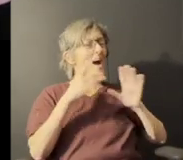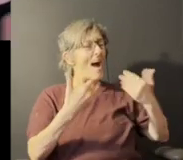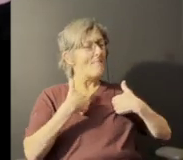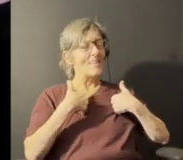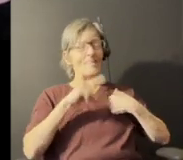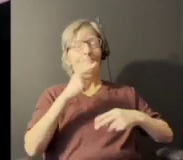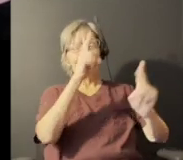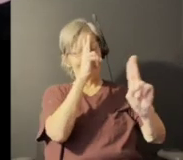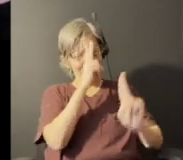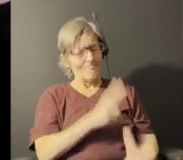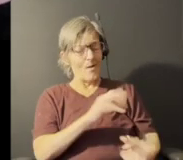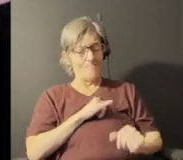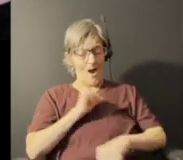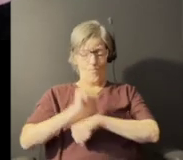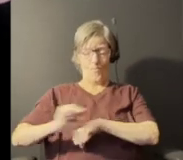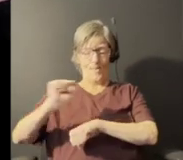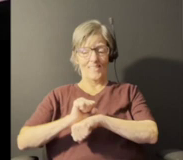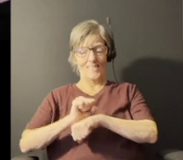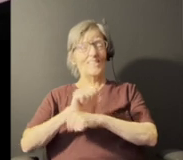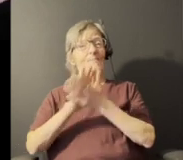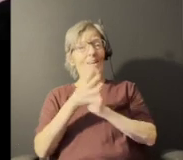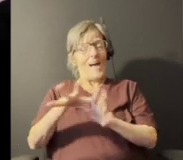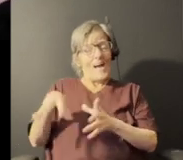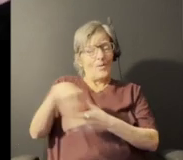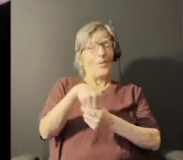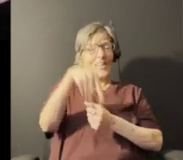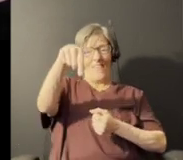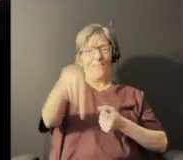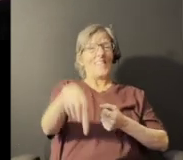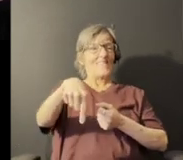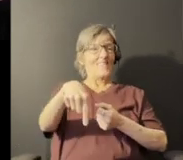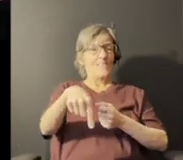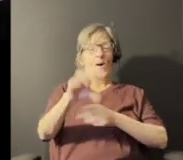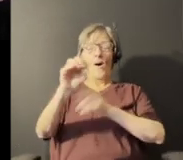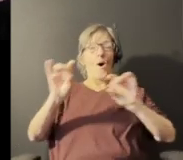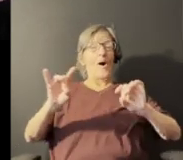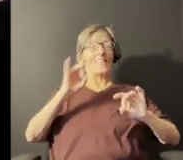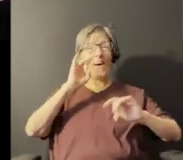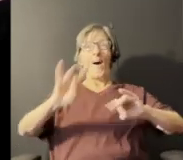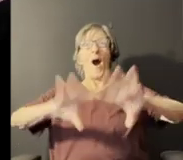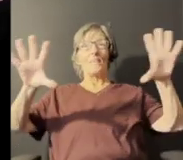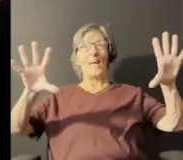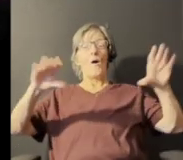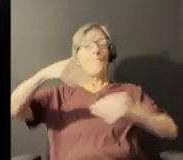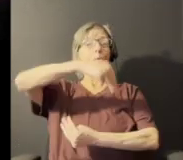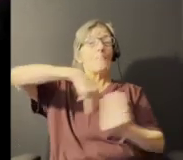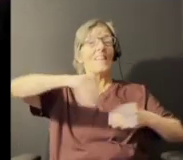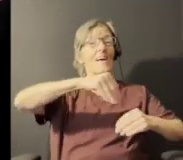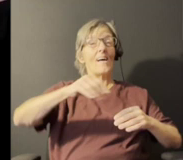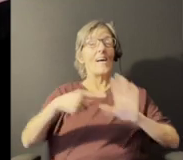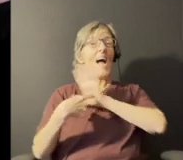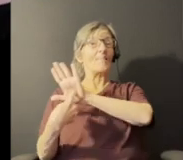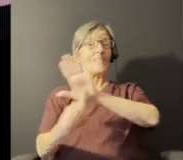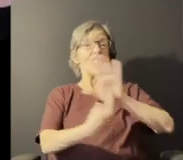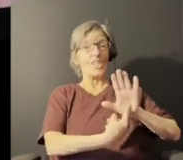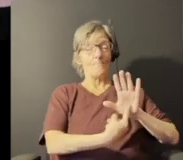me. I am so honored that my work is being included in the Opulent Mobility